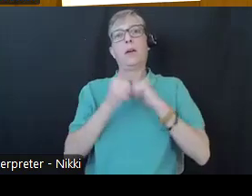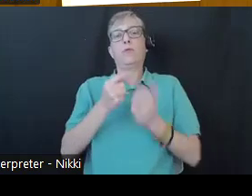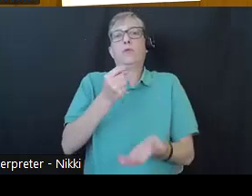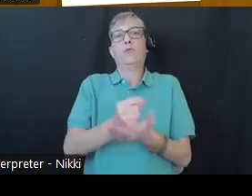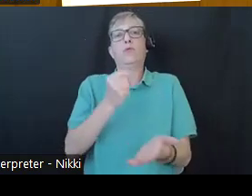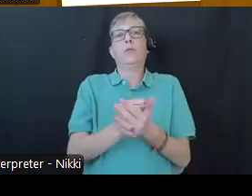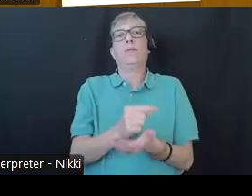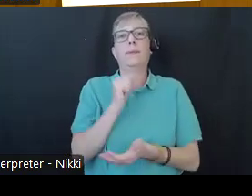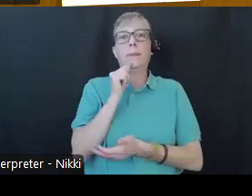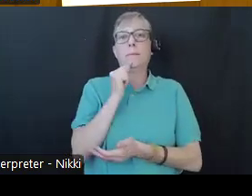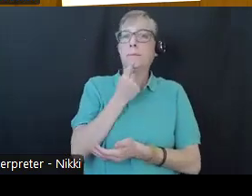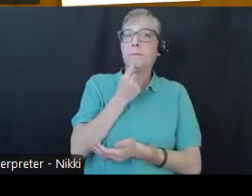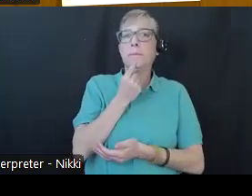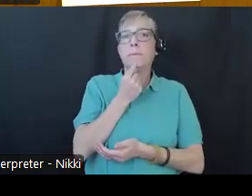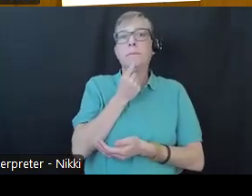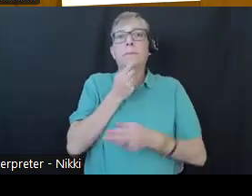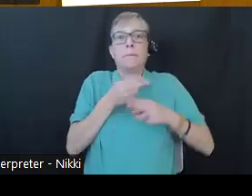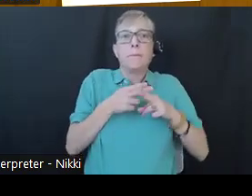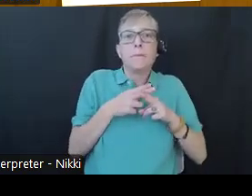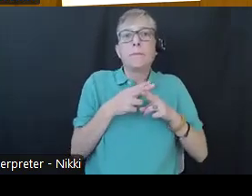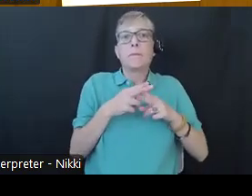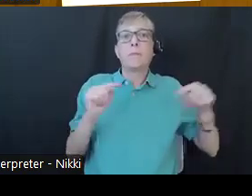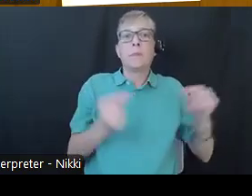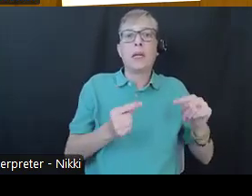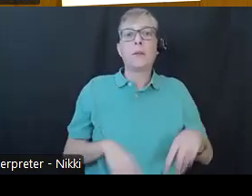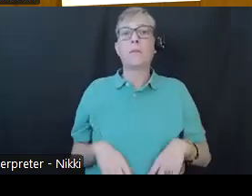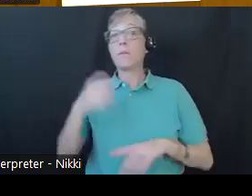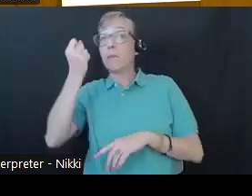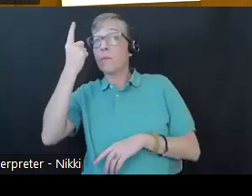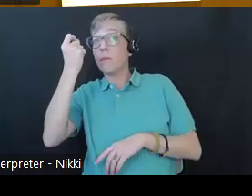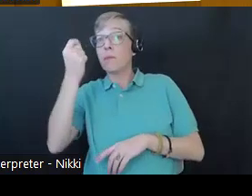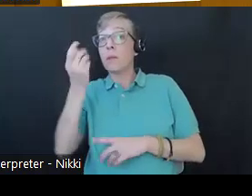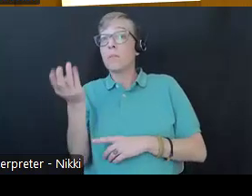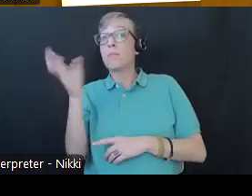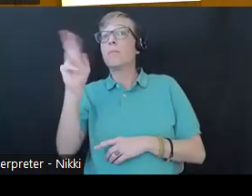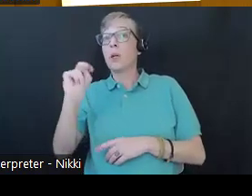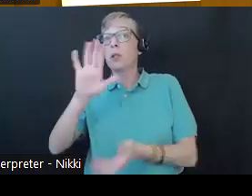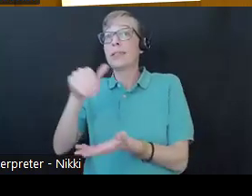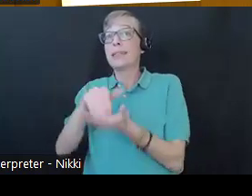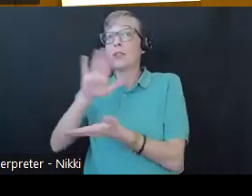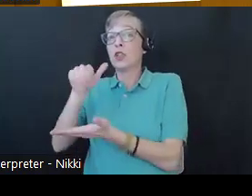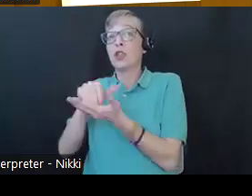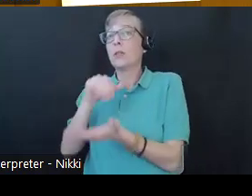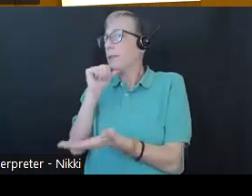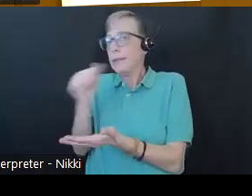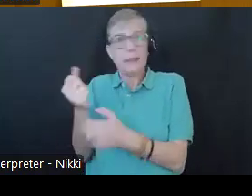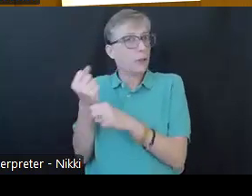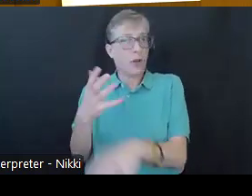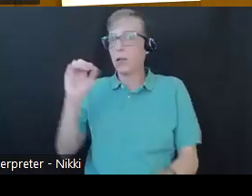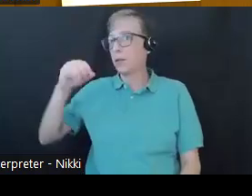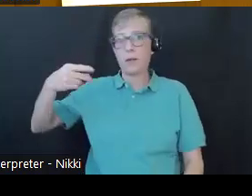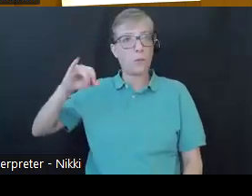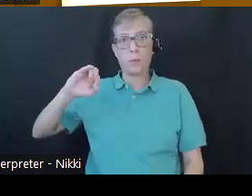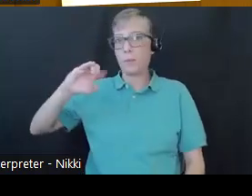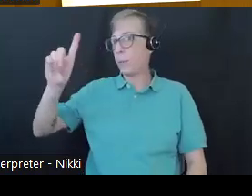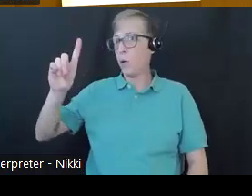a commentary, burn centers did not cause the opioid epidemic. We are very, very good across the nation at getting